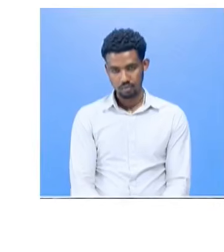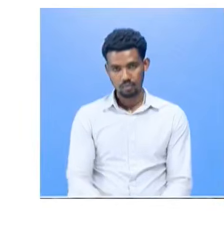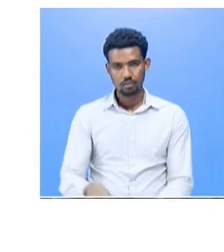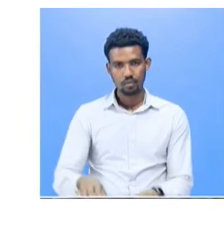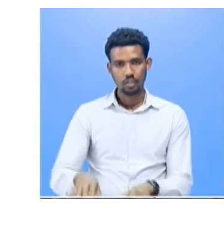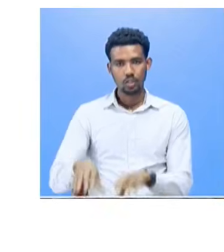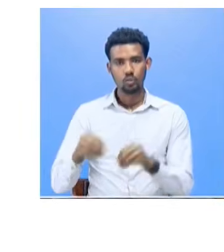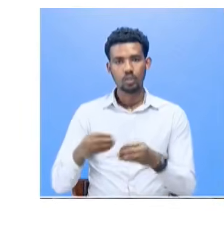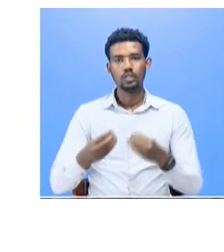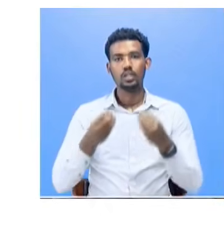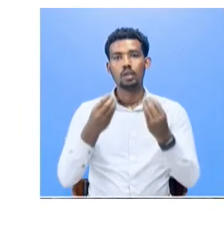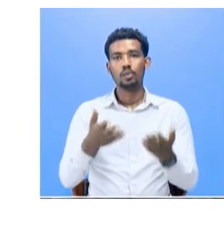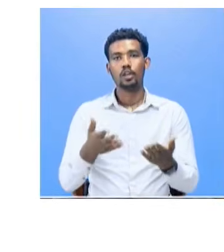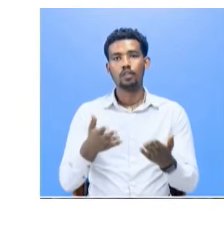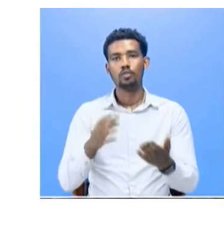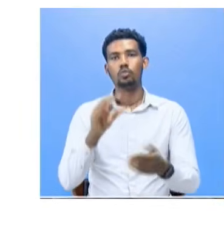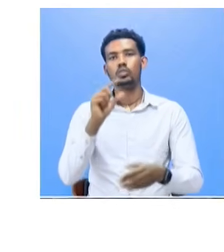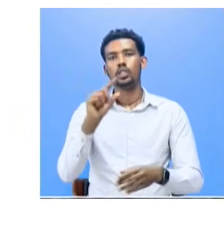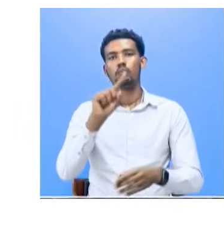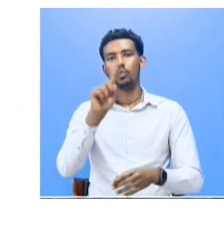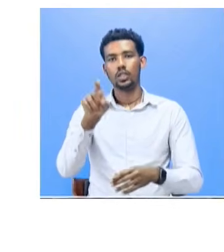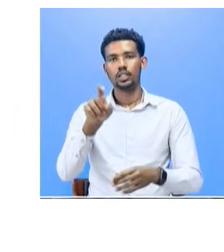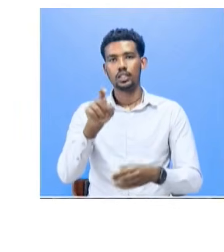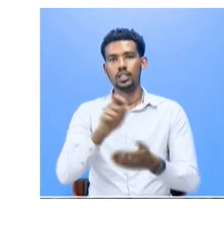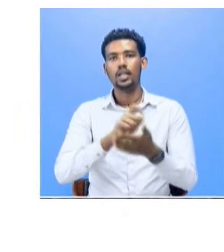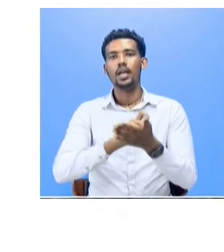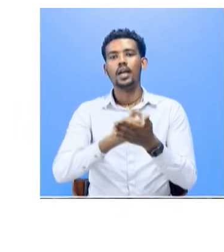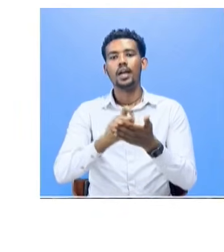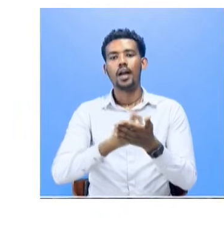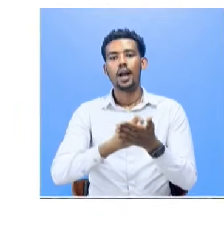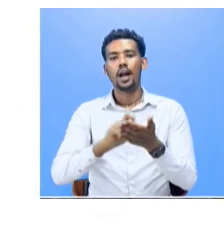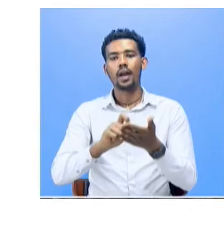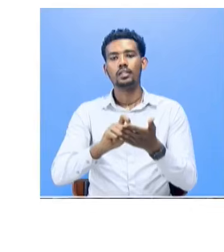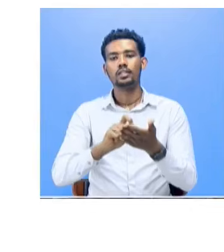Students, let me give you some questions. Write